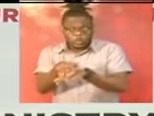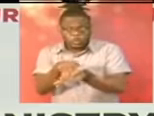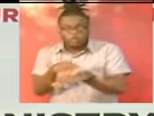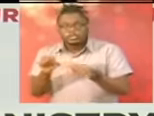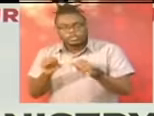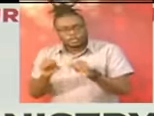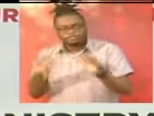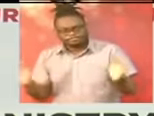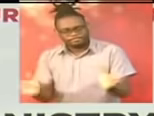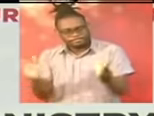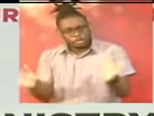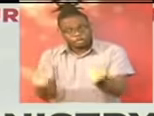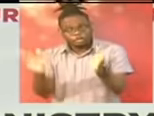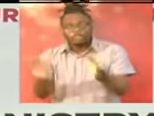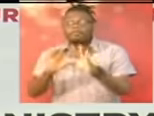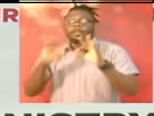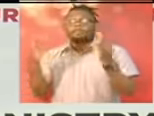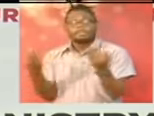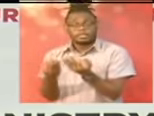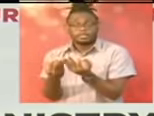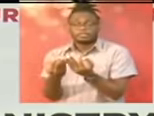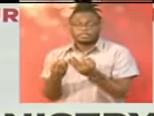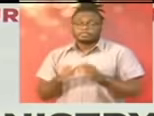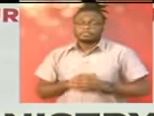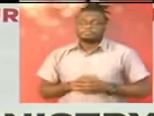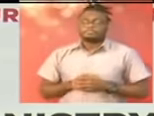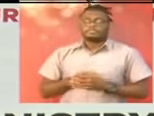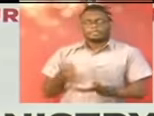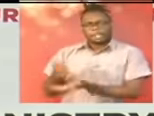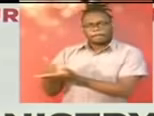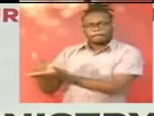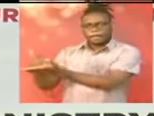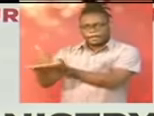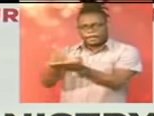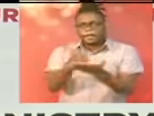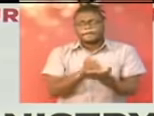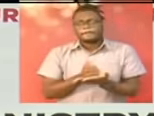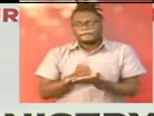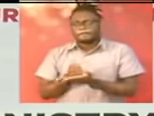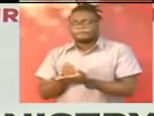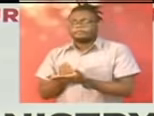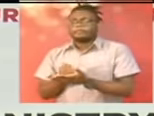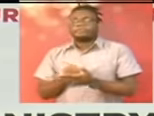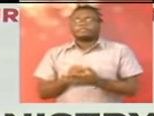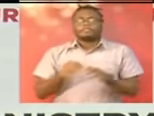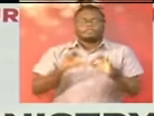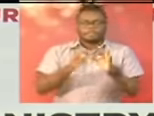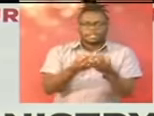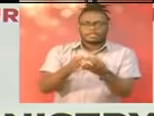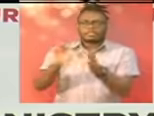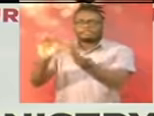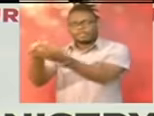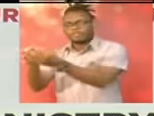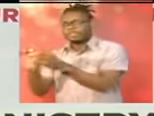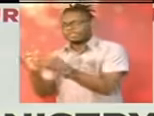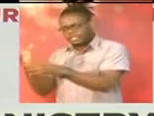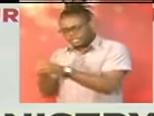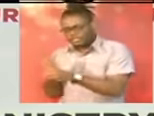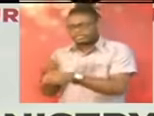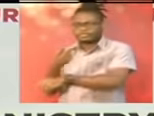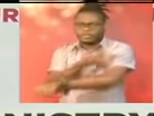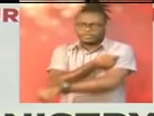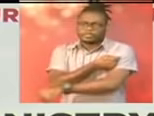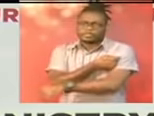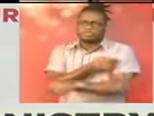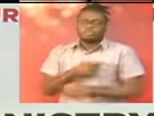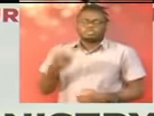protect their elders by allowing them to be vaccinated. And we are seeing slow but steady improvement in that.